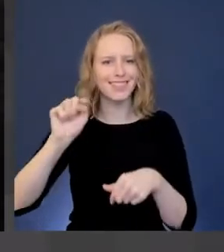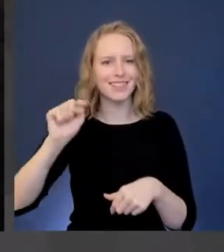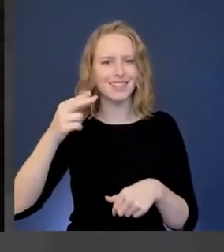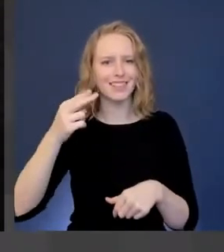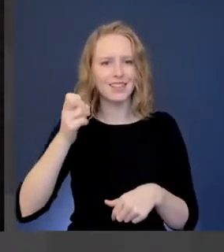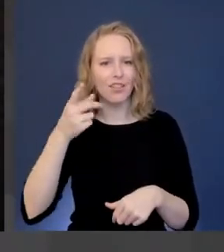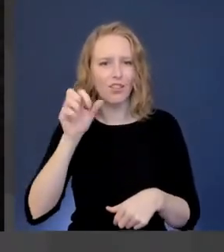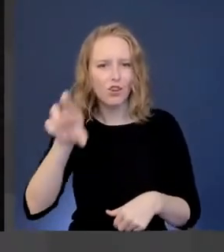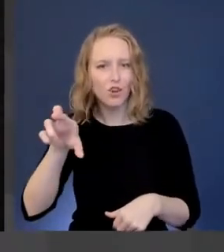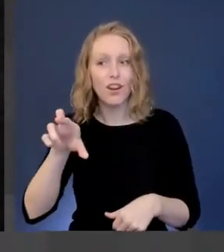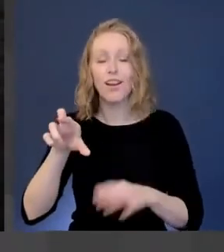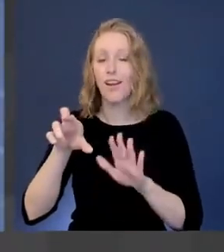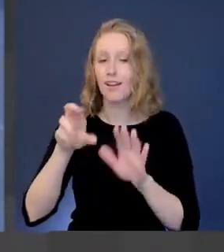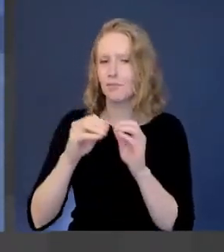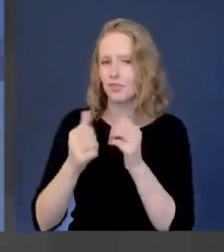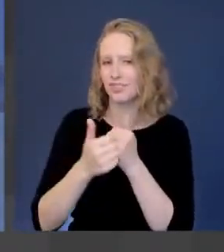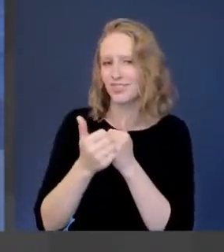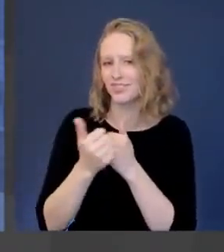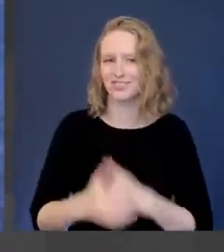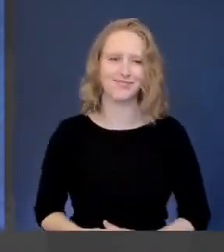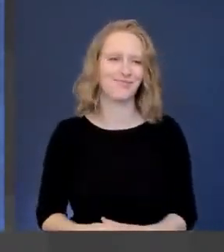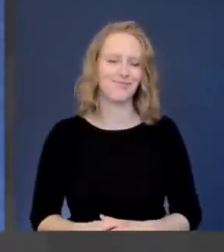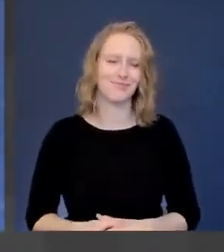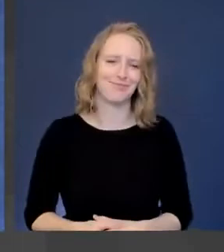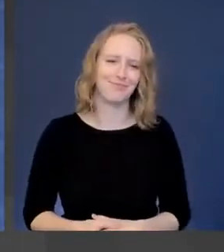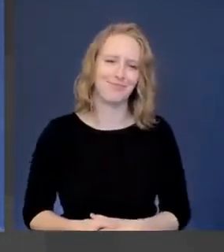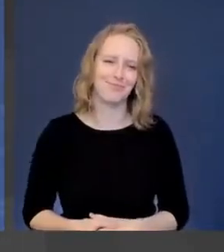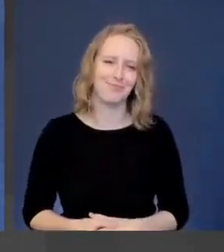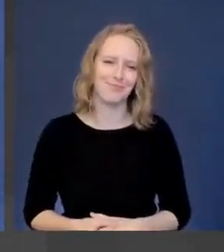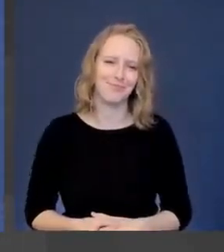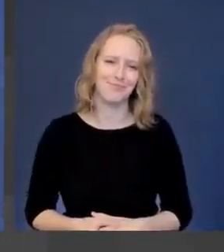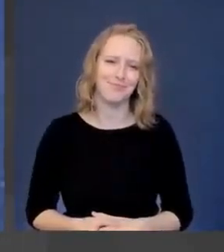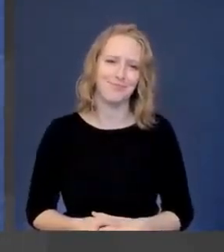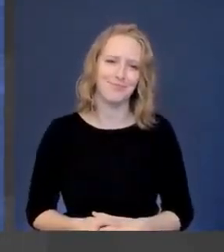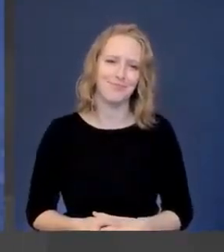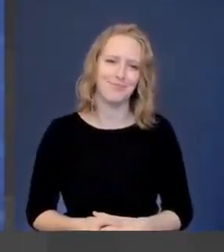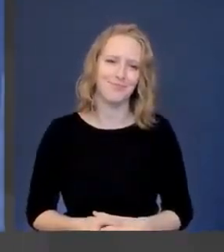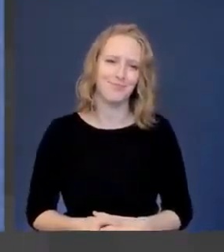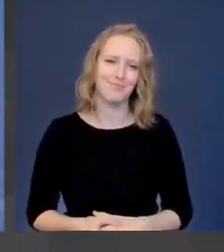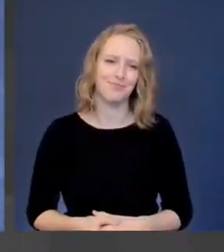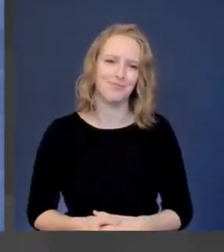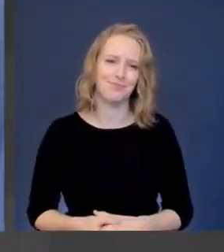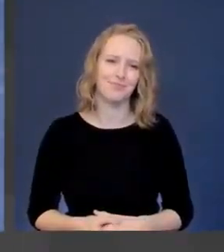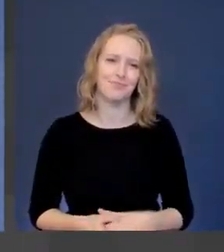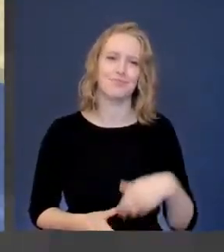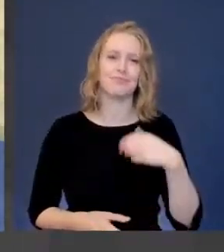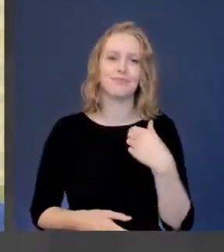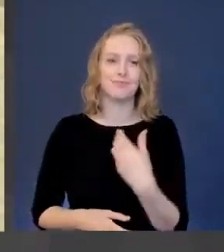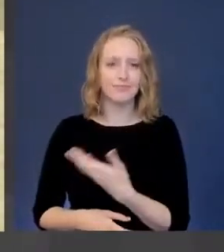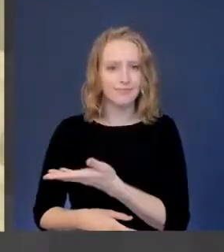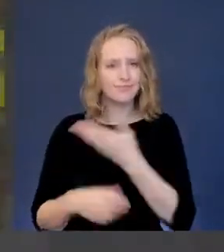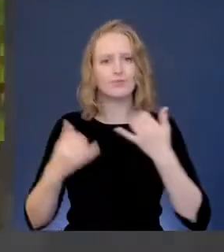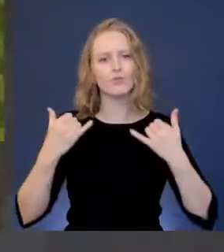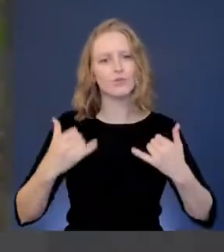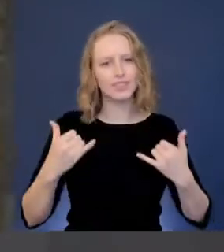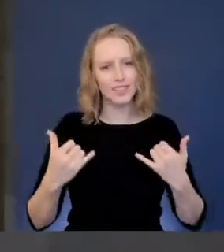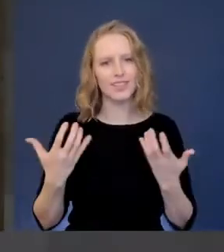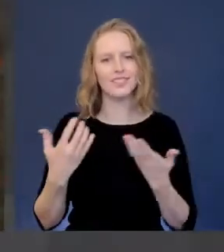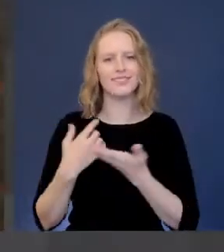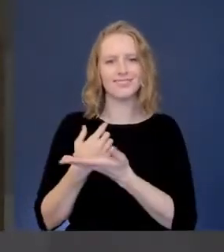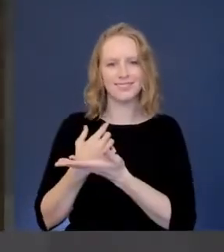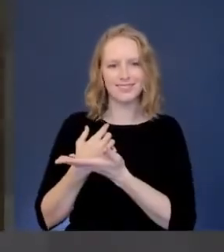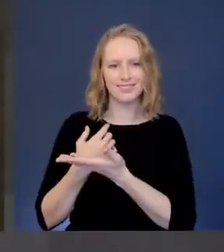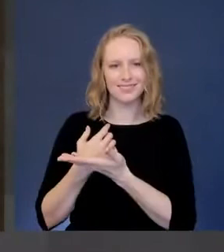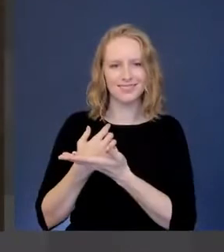nuevos peligros. Finalmente teniendo Minecraft en la actualidad con estas criaturas hermosas, los ajolotes,